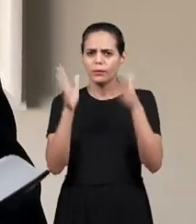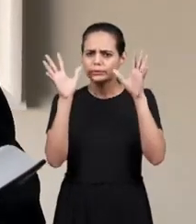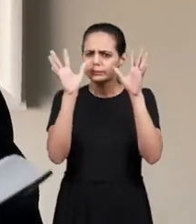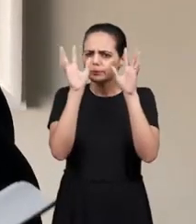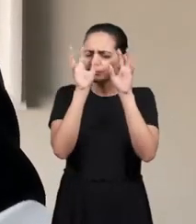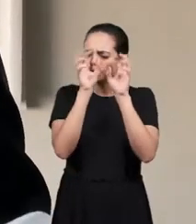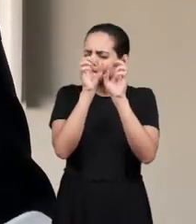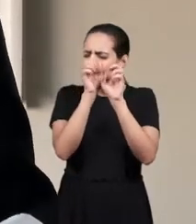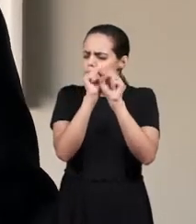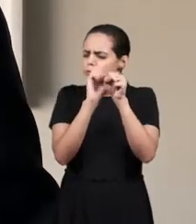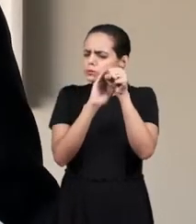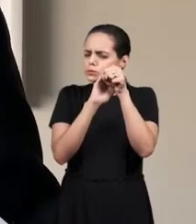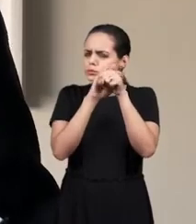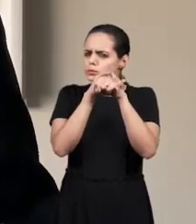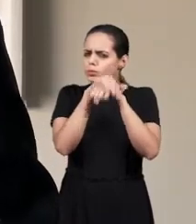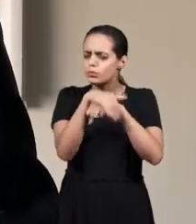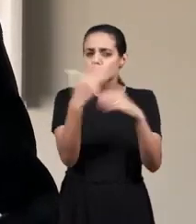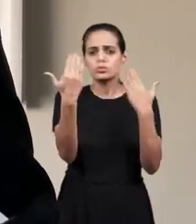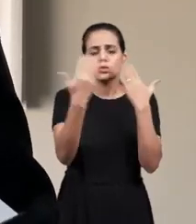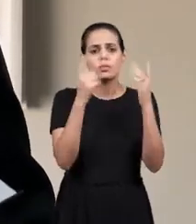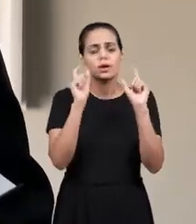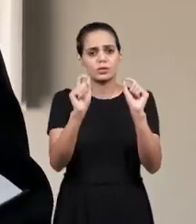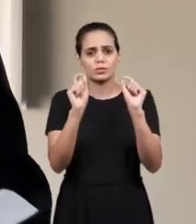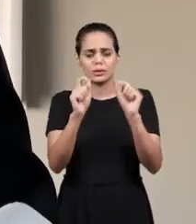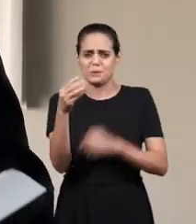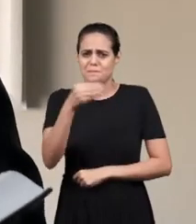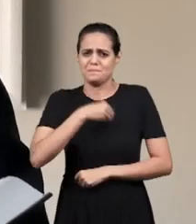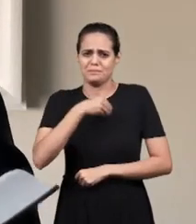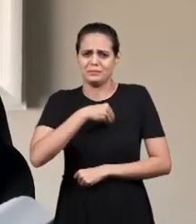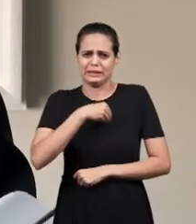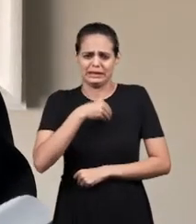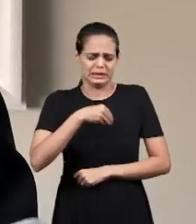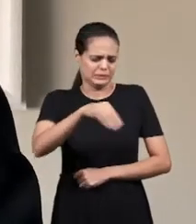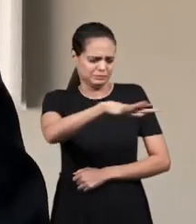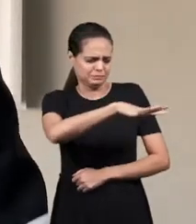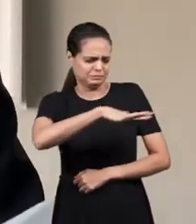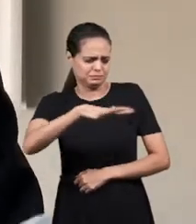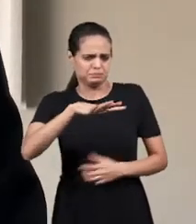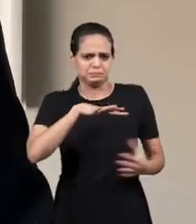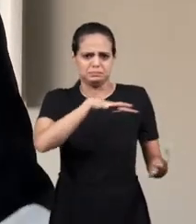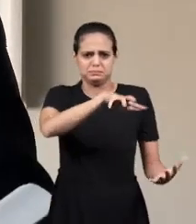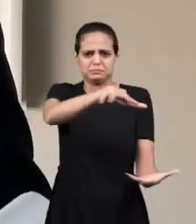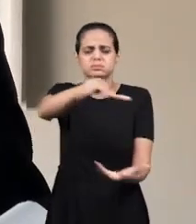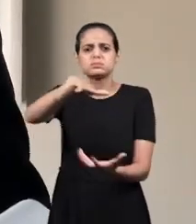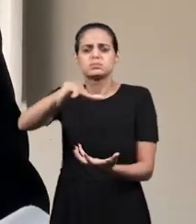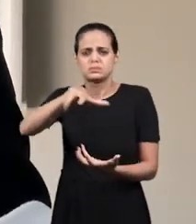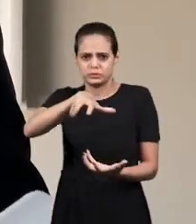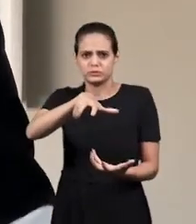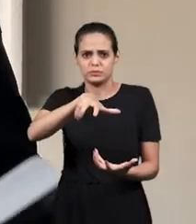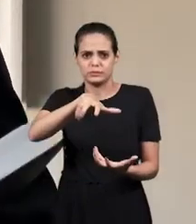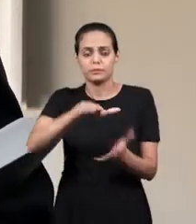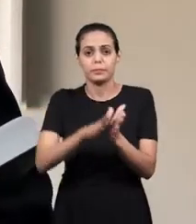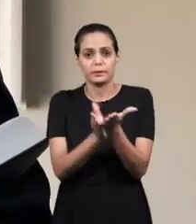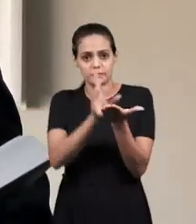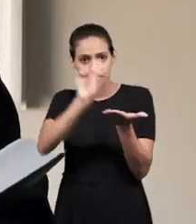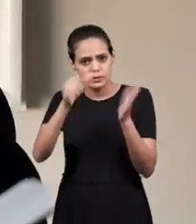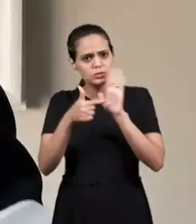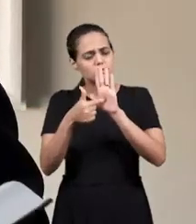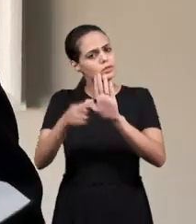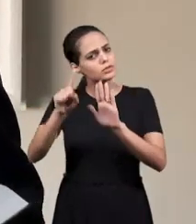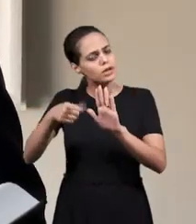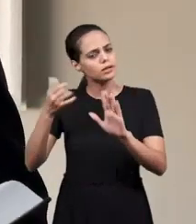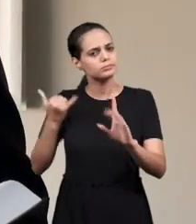the sin has taken over the world. We're living a prophetic moment that was already predicted